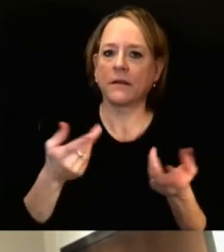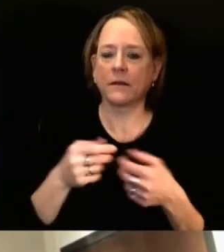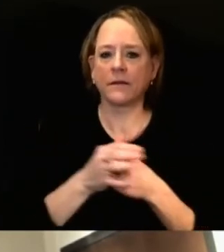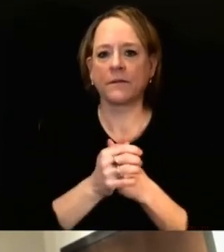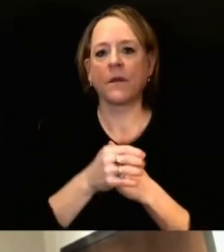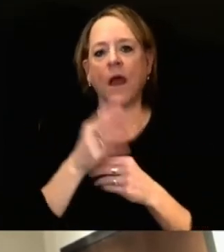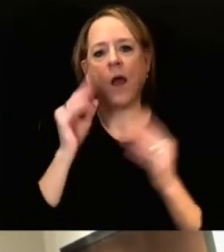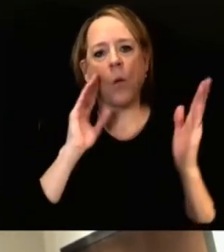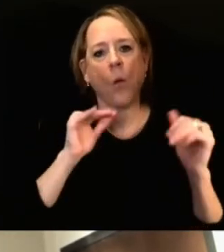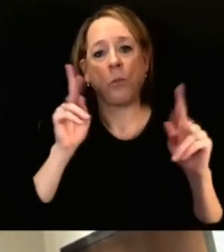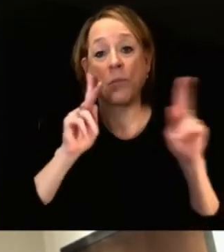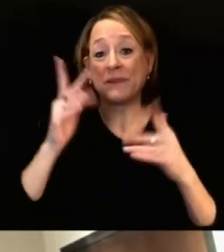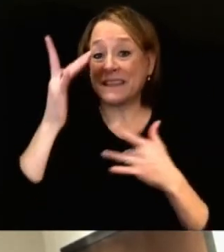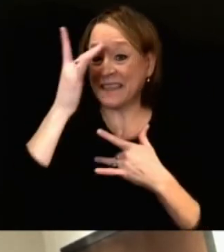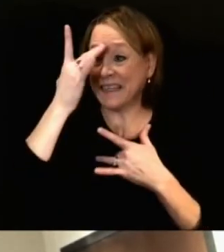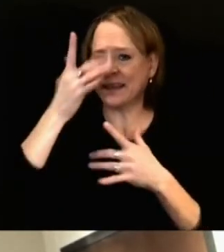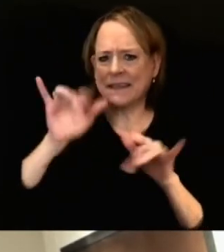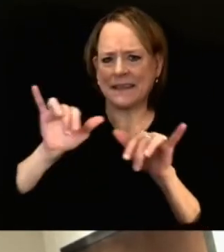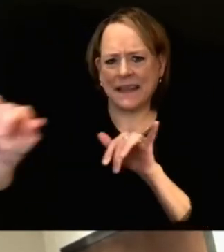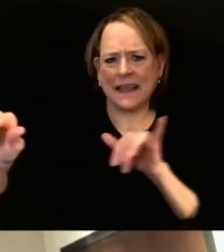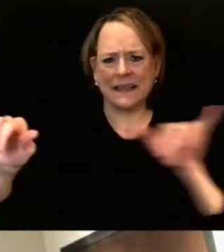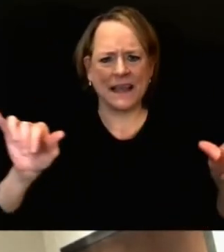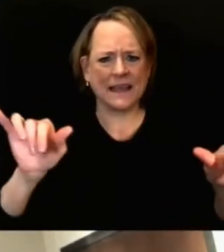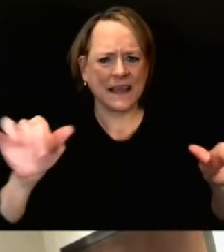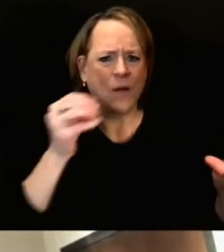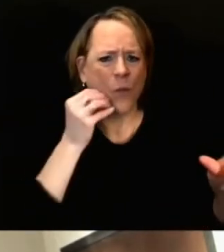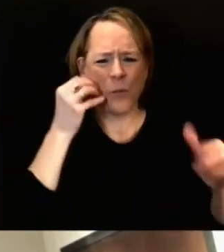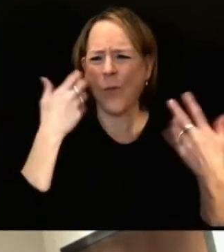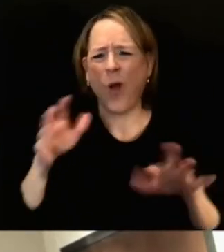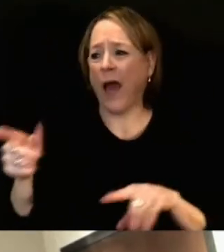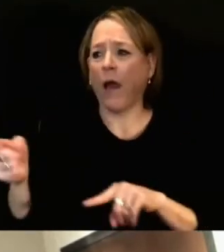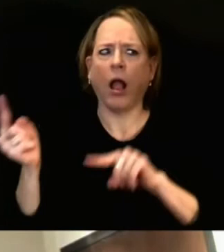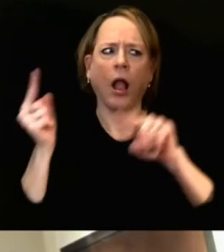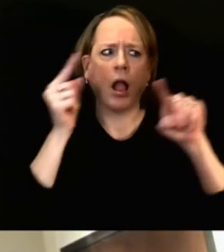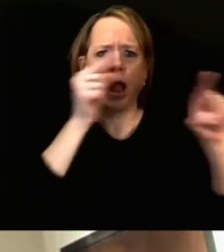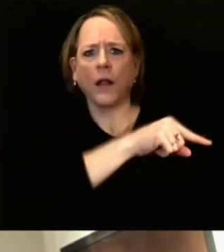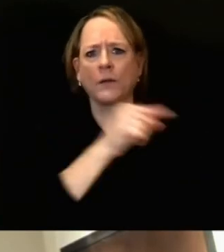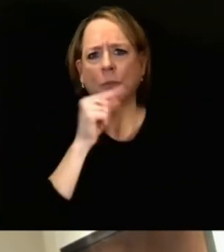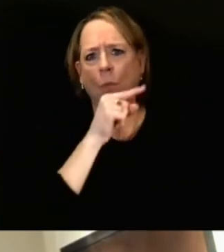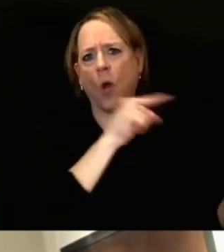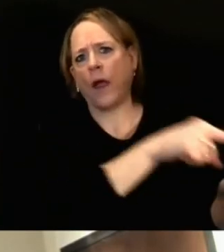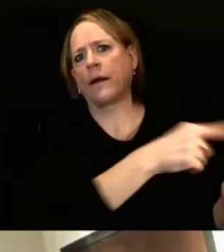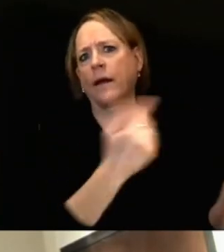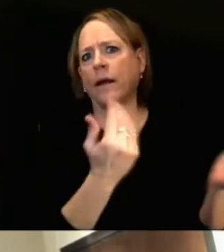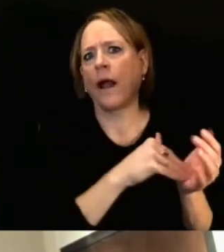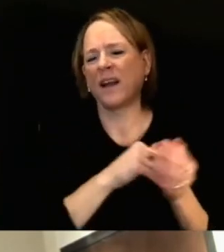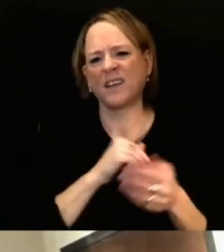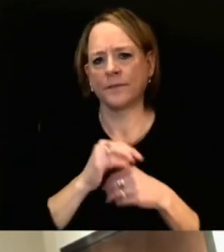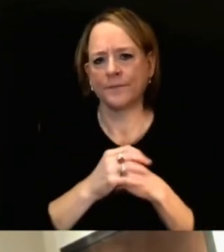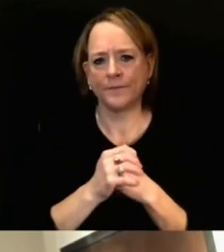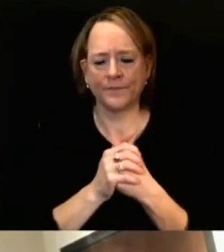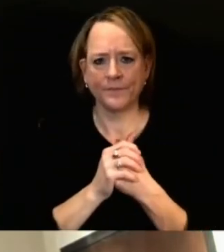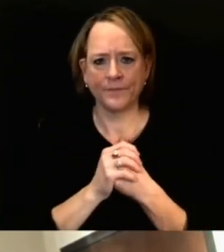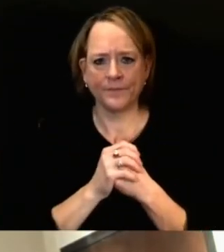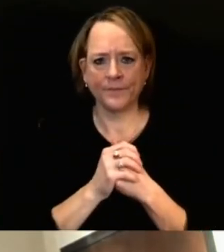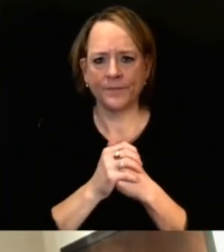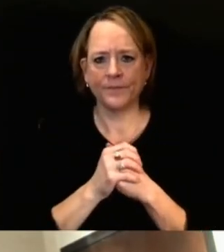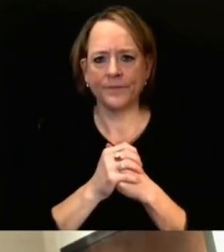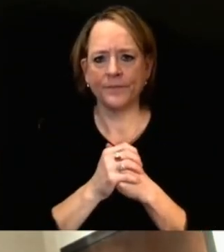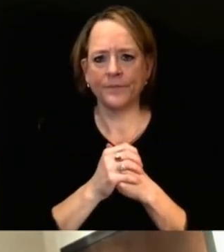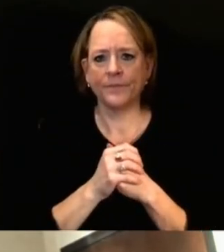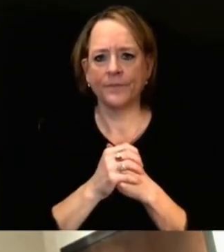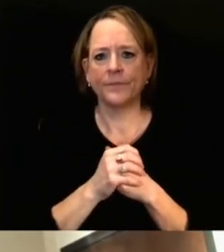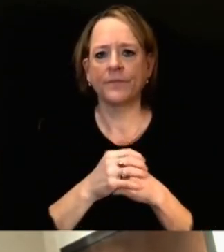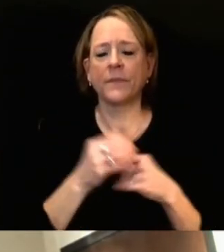The state government has been working very hard in collaboration with federal partners with federal funding to recruit and train and place